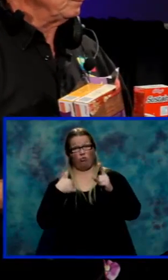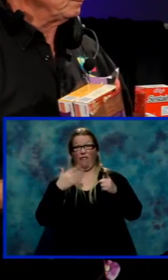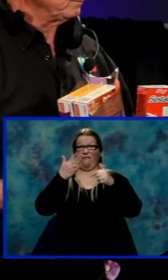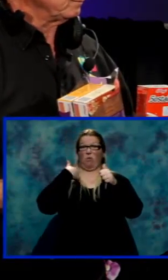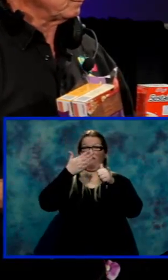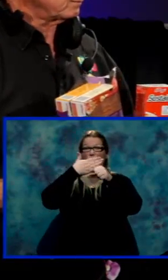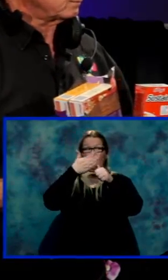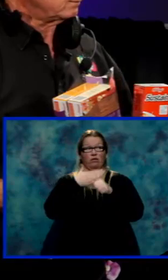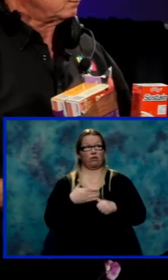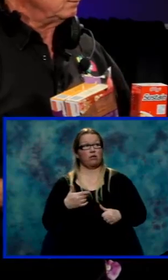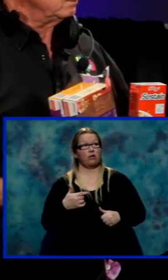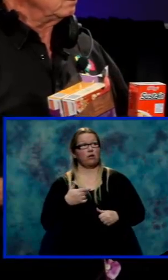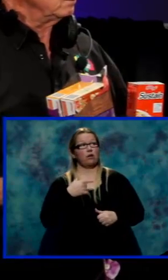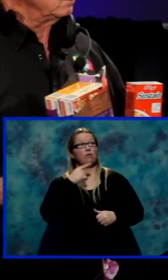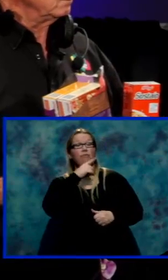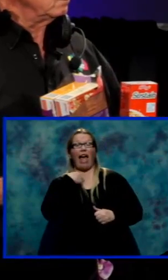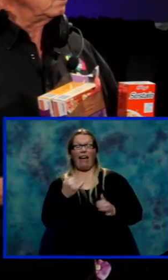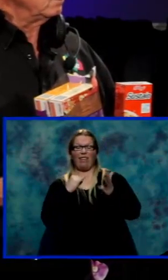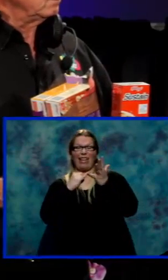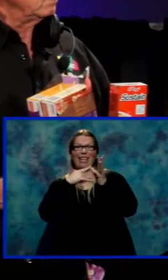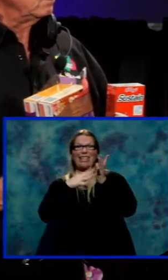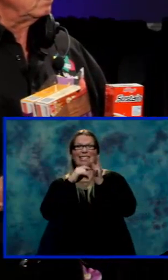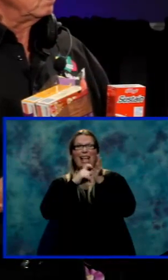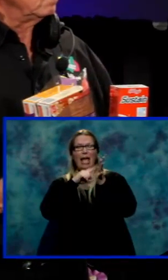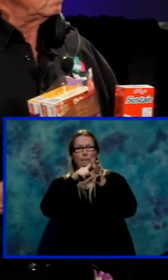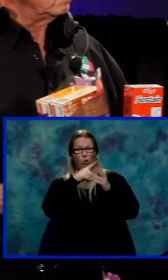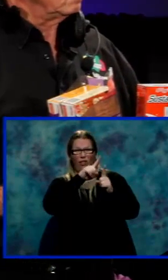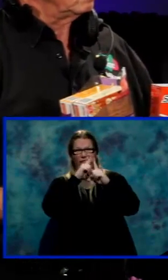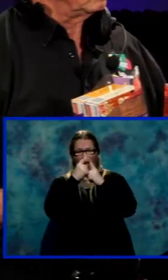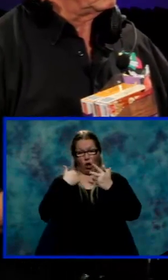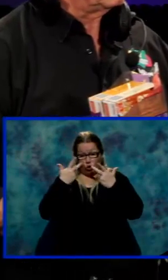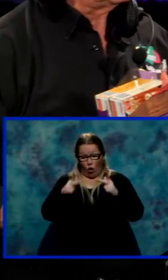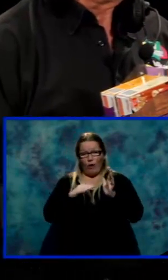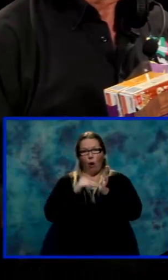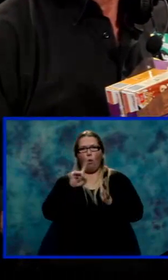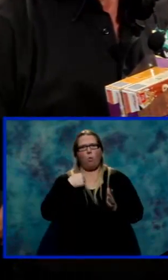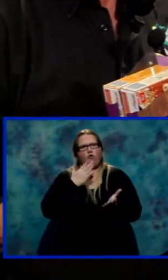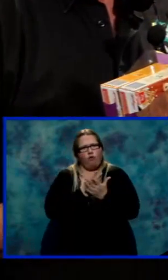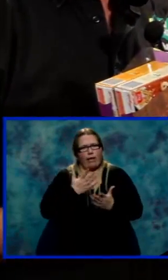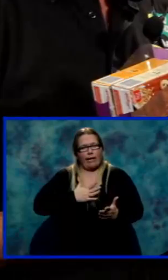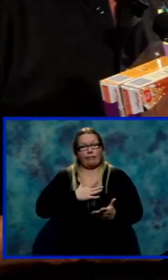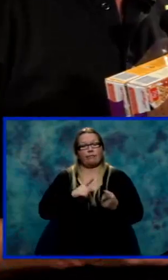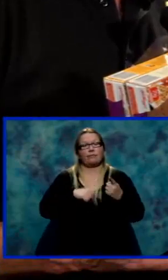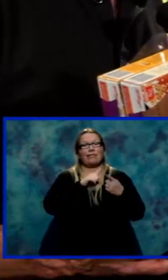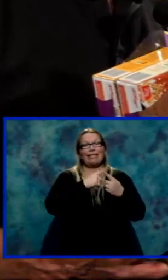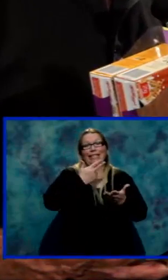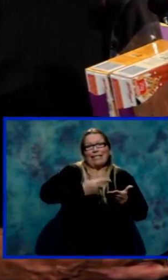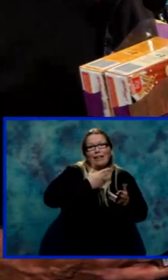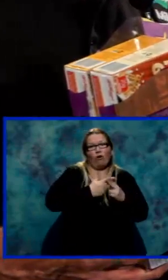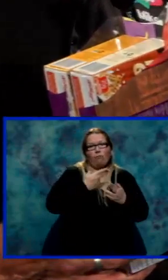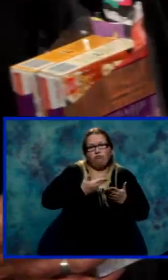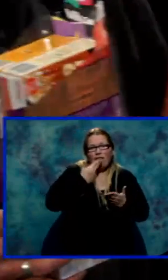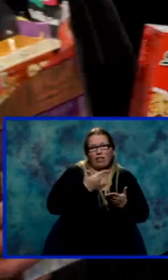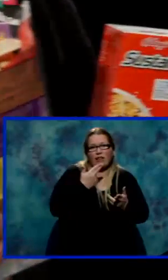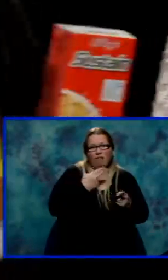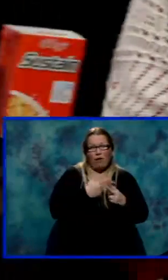here samples of what we are really needing right now. Cereal for breakfast for homeless people. The number